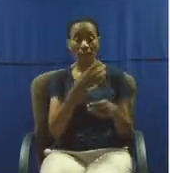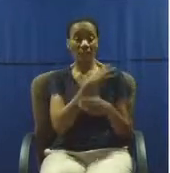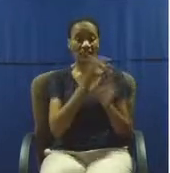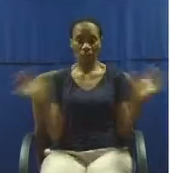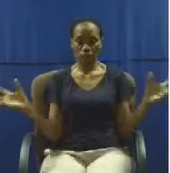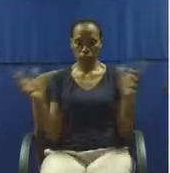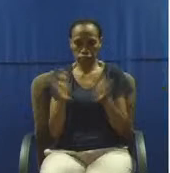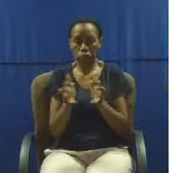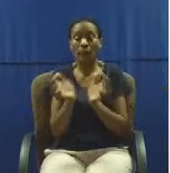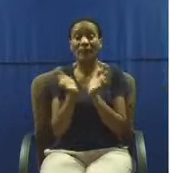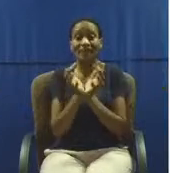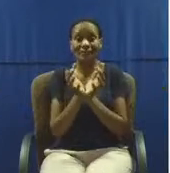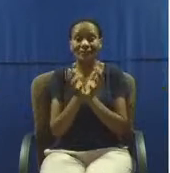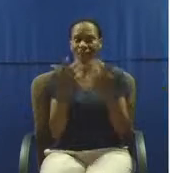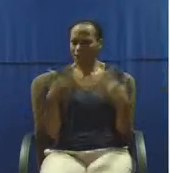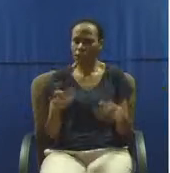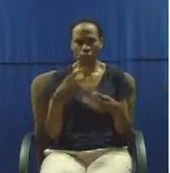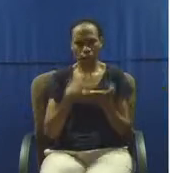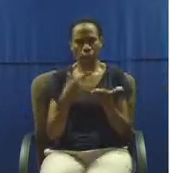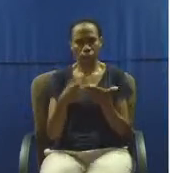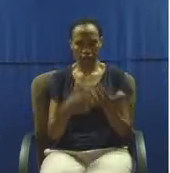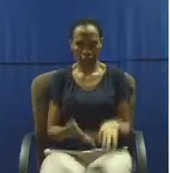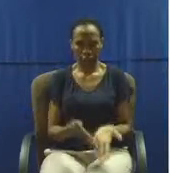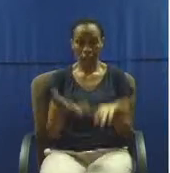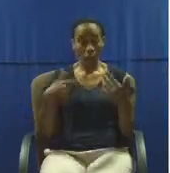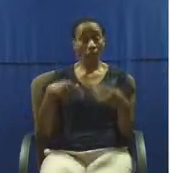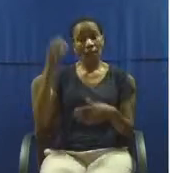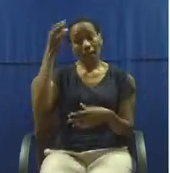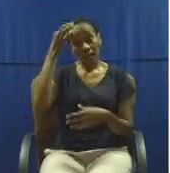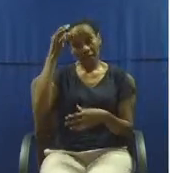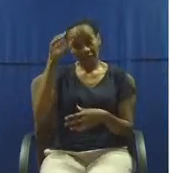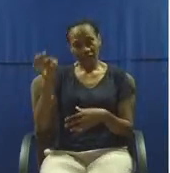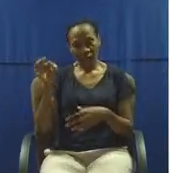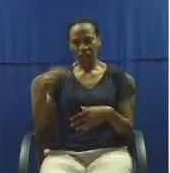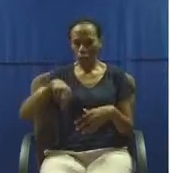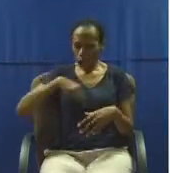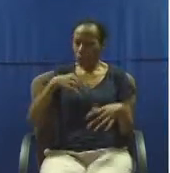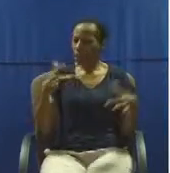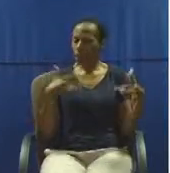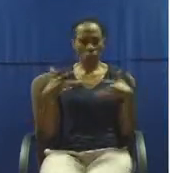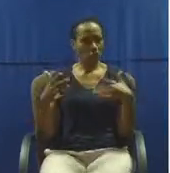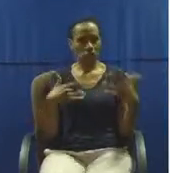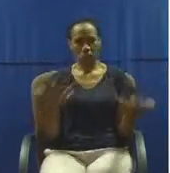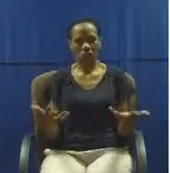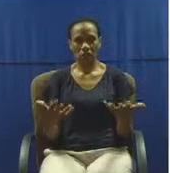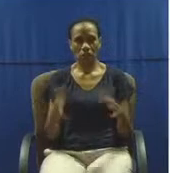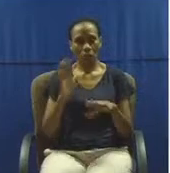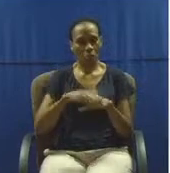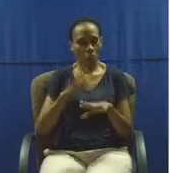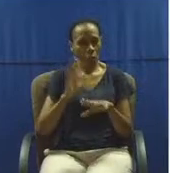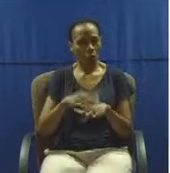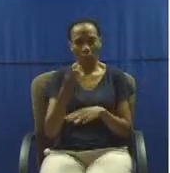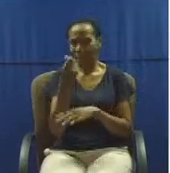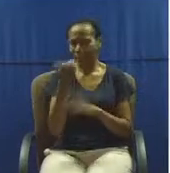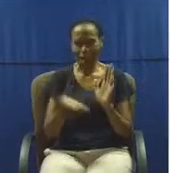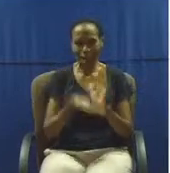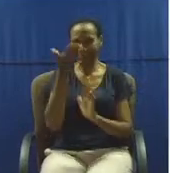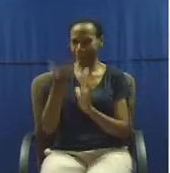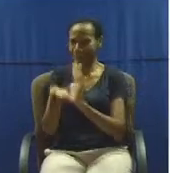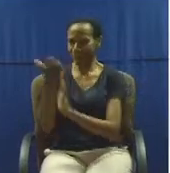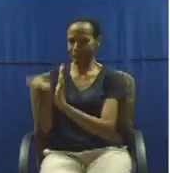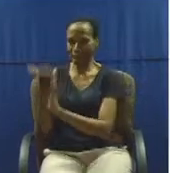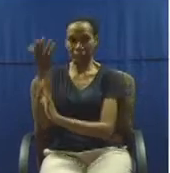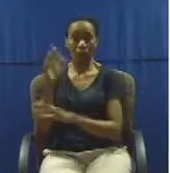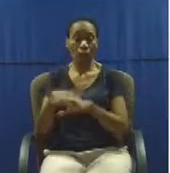committees. As a government, we are deeply concerned about the continued rises in prices,